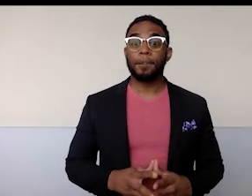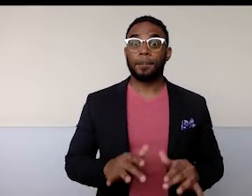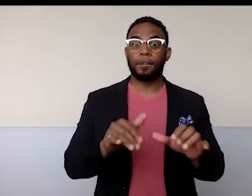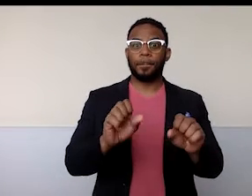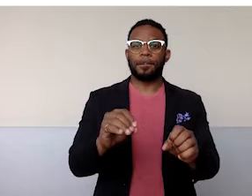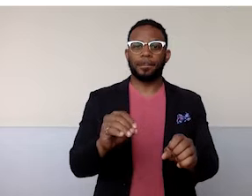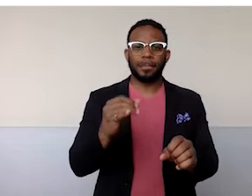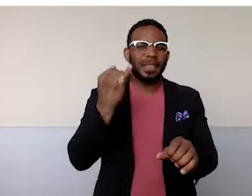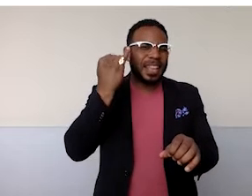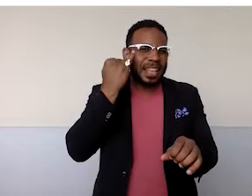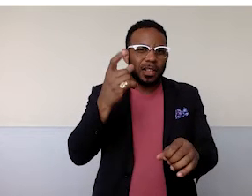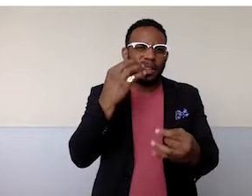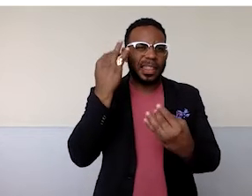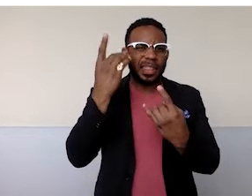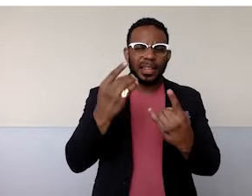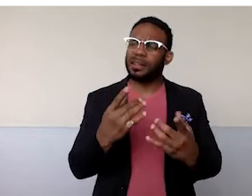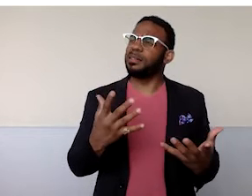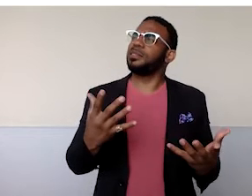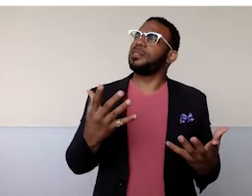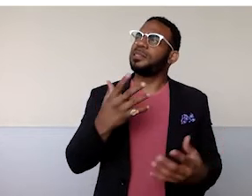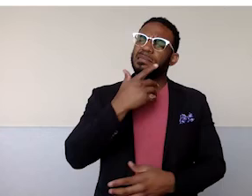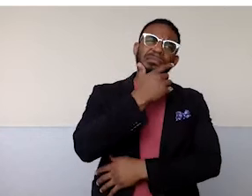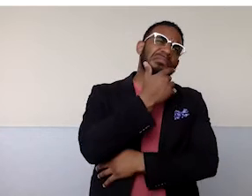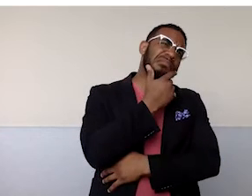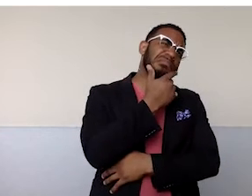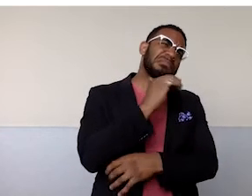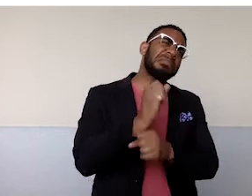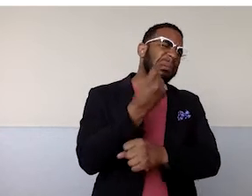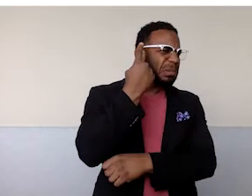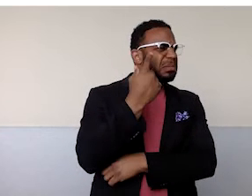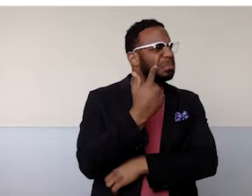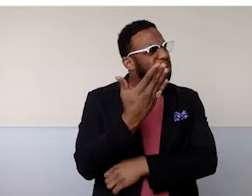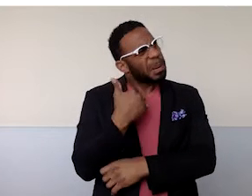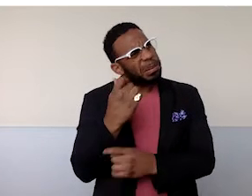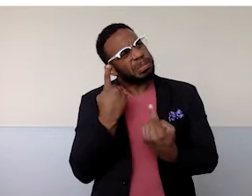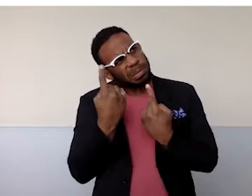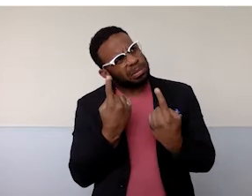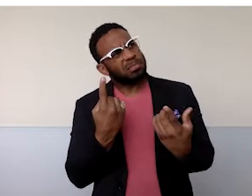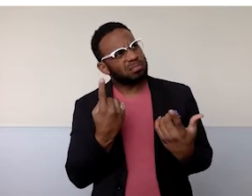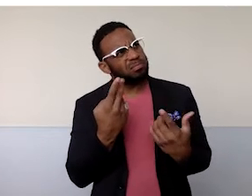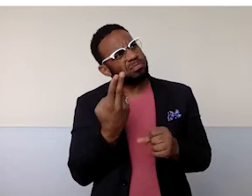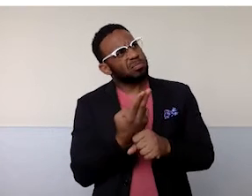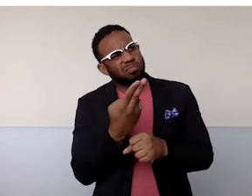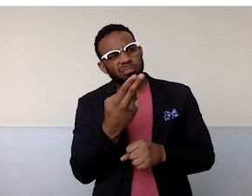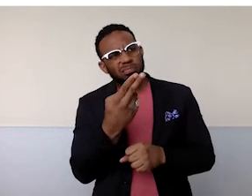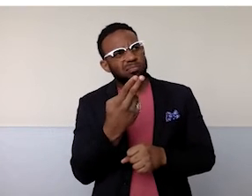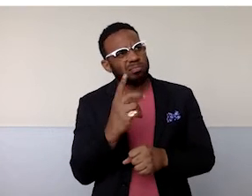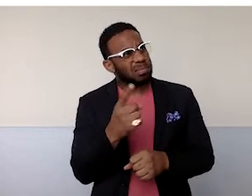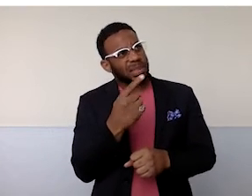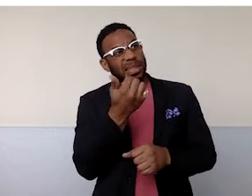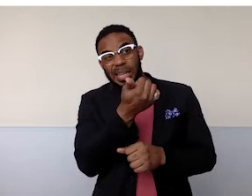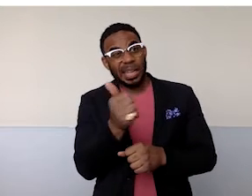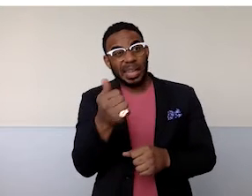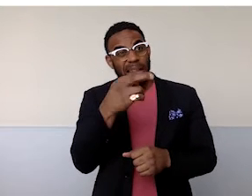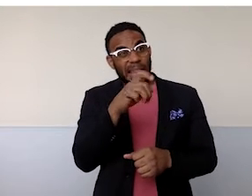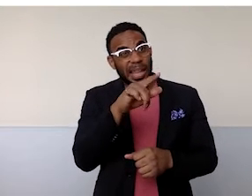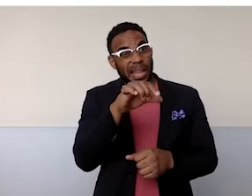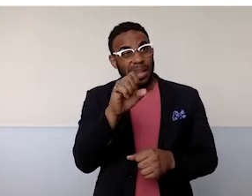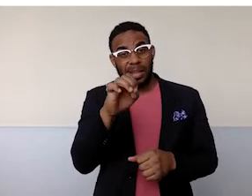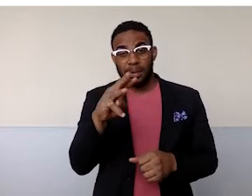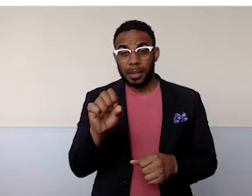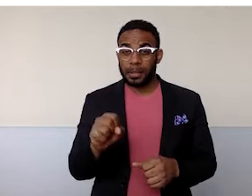Yeah, so just in case you're thinking, makes sense, maybe I should consider using just any headless CMS